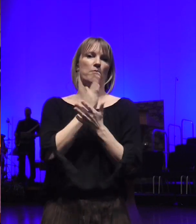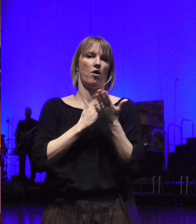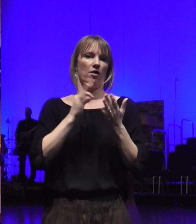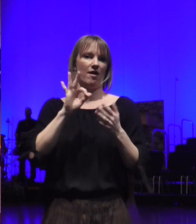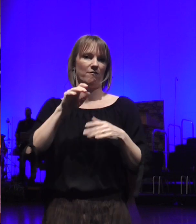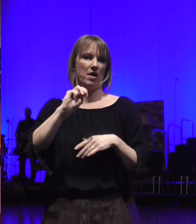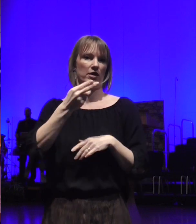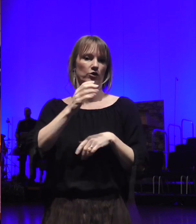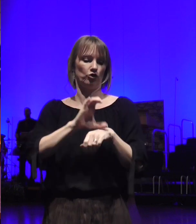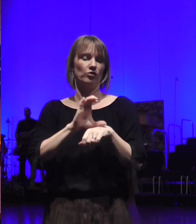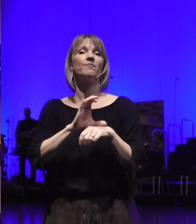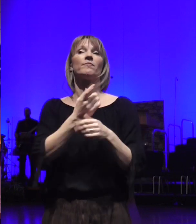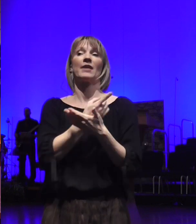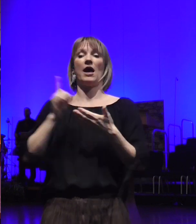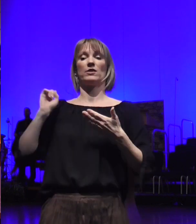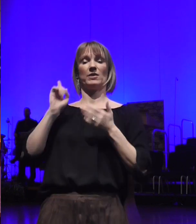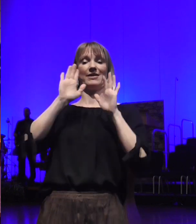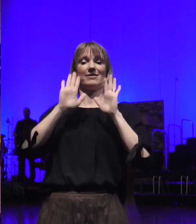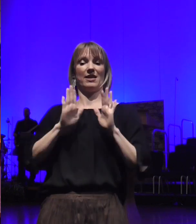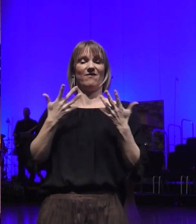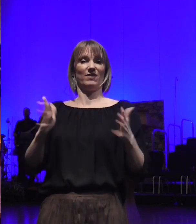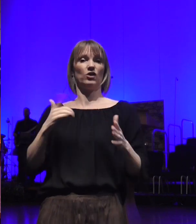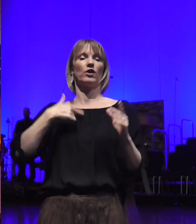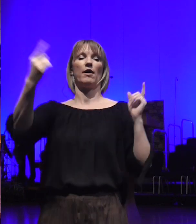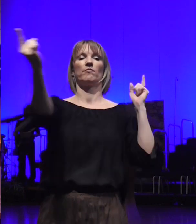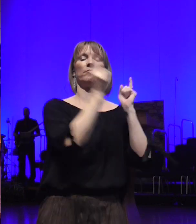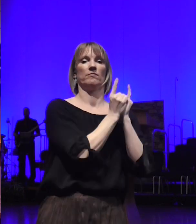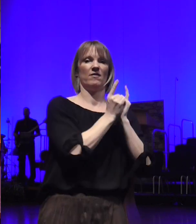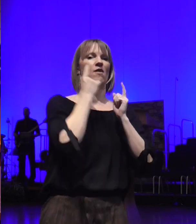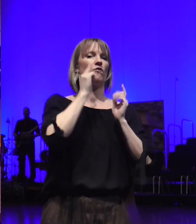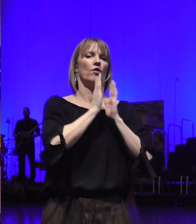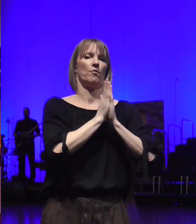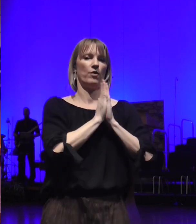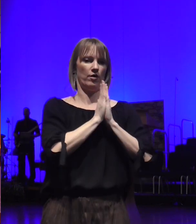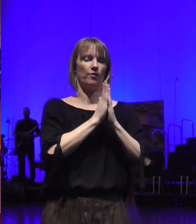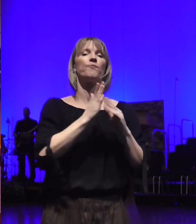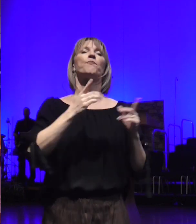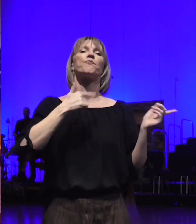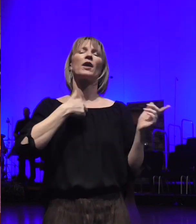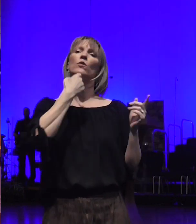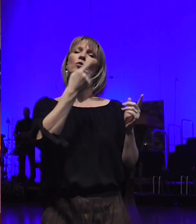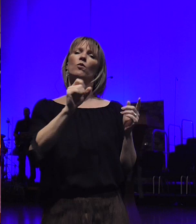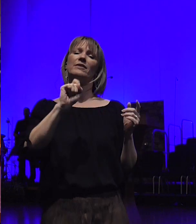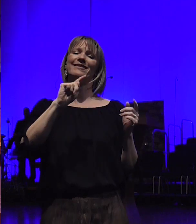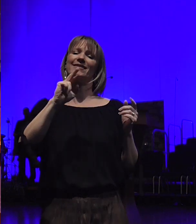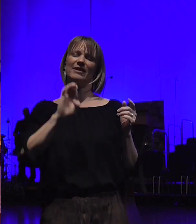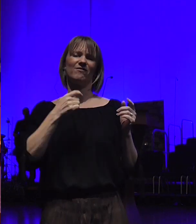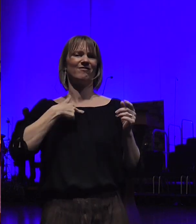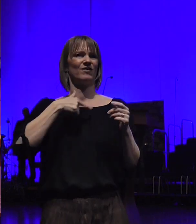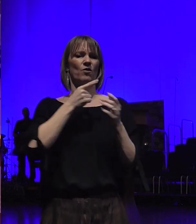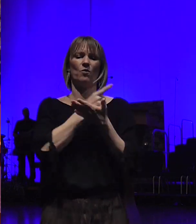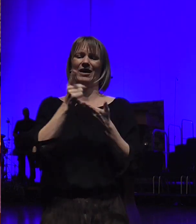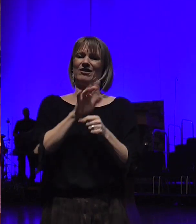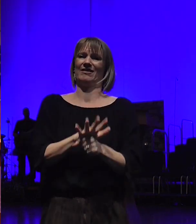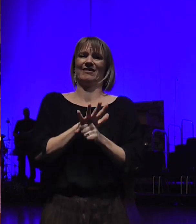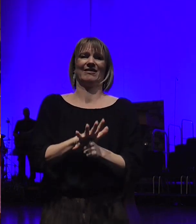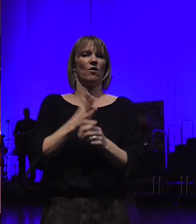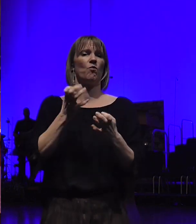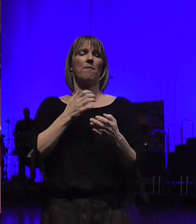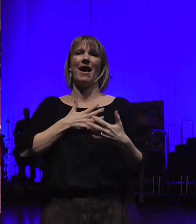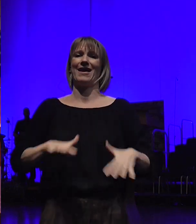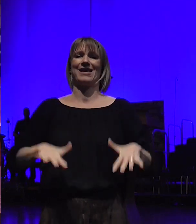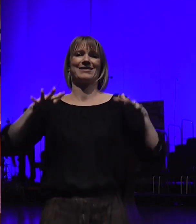Last Sunday after service, I went down to the platform for a practitioner prayer. I told Steve that I had had a stressful week and that I would like to be free of